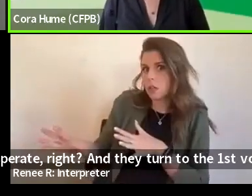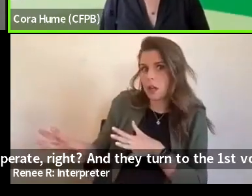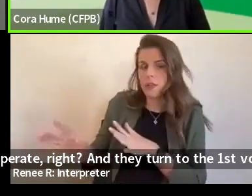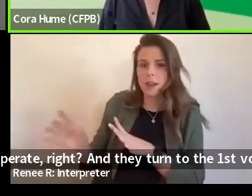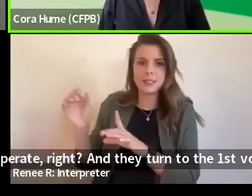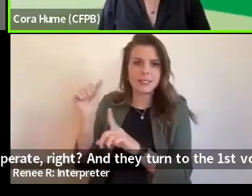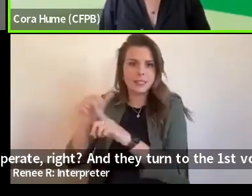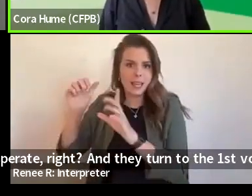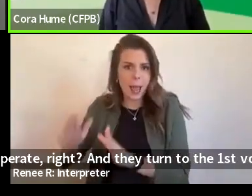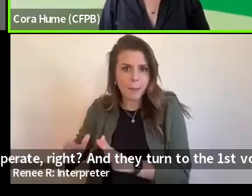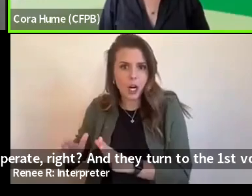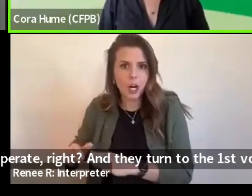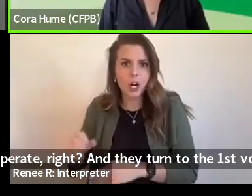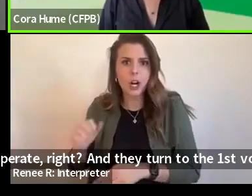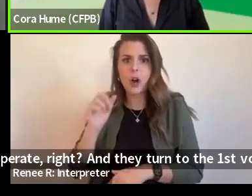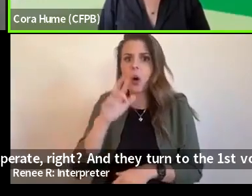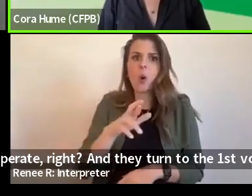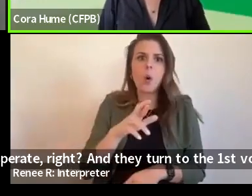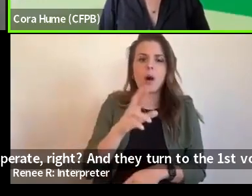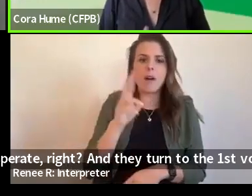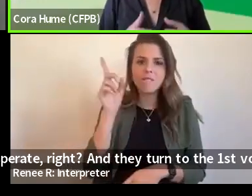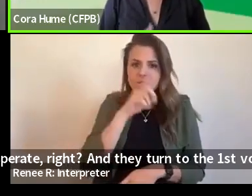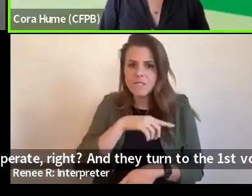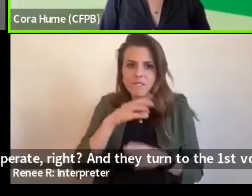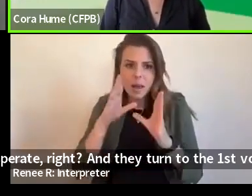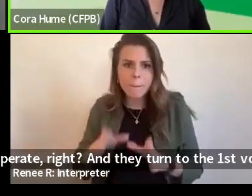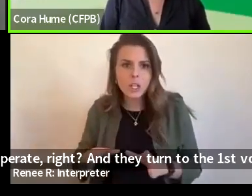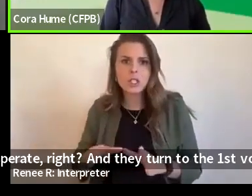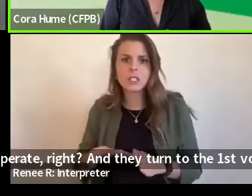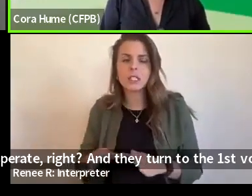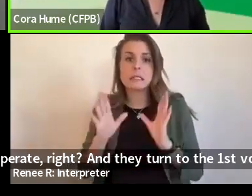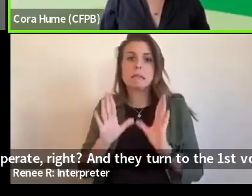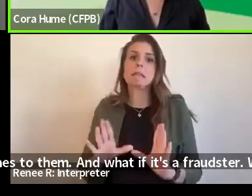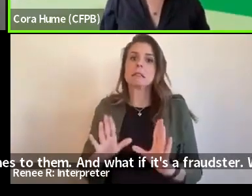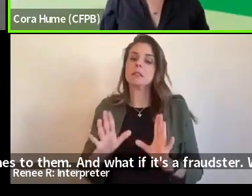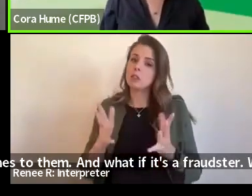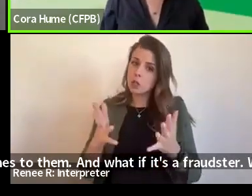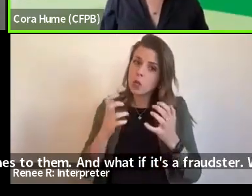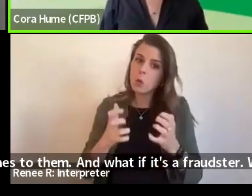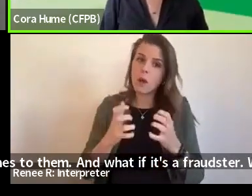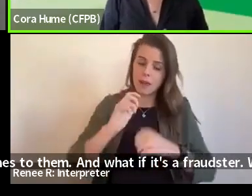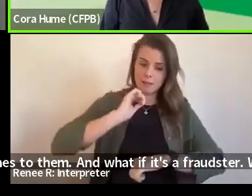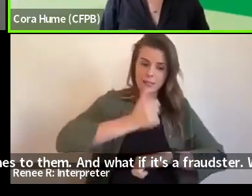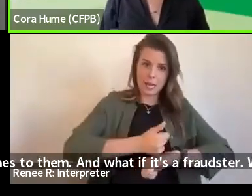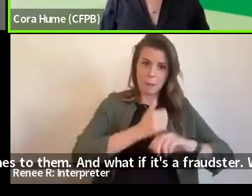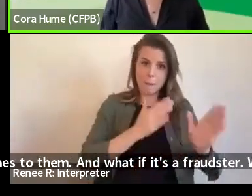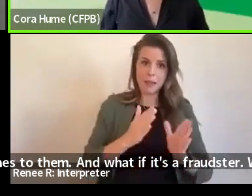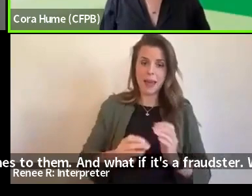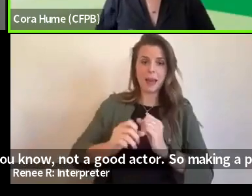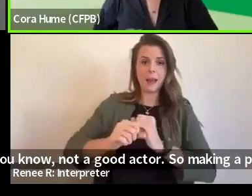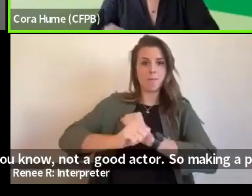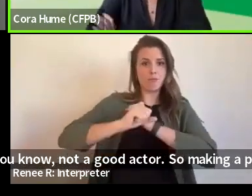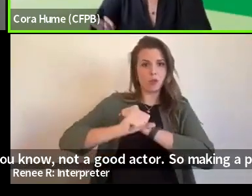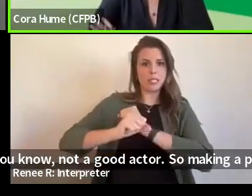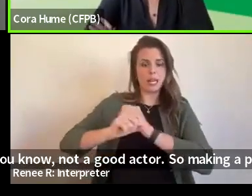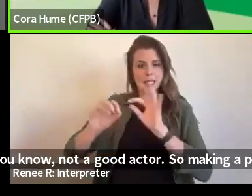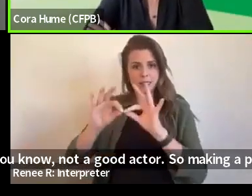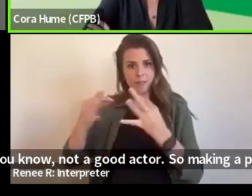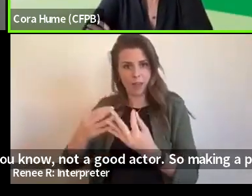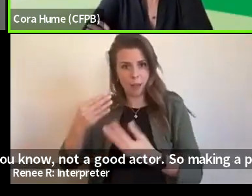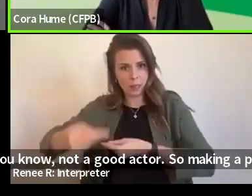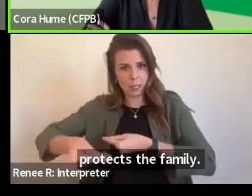What if it is, not a good actor? So making a plan really protects the family moving forward.